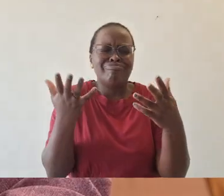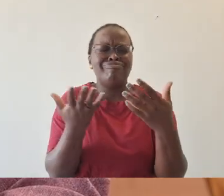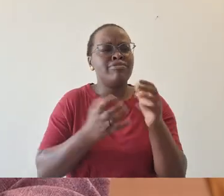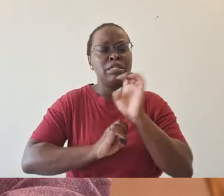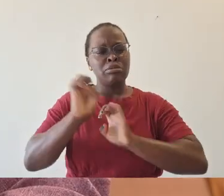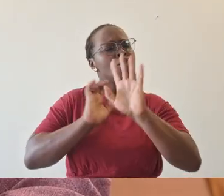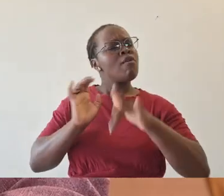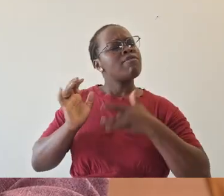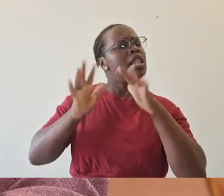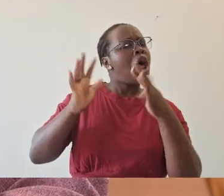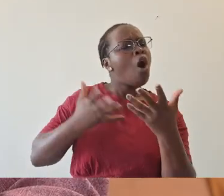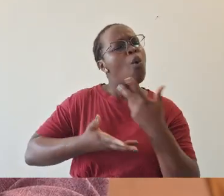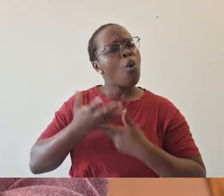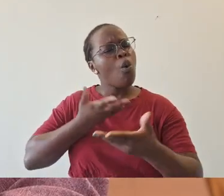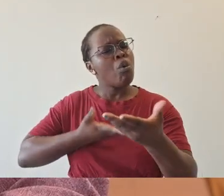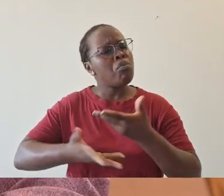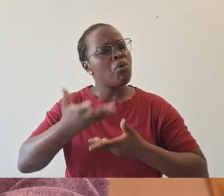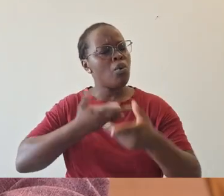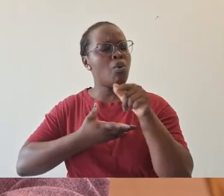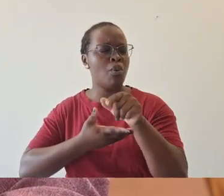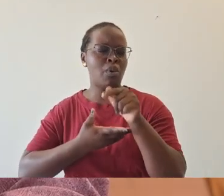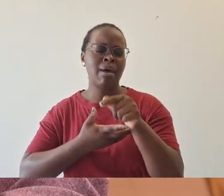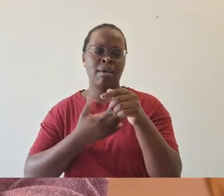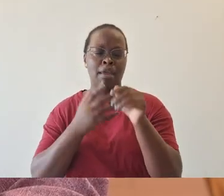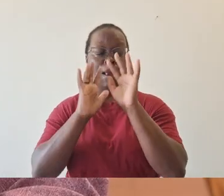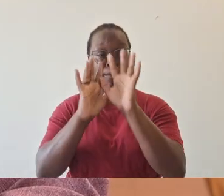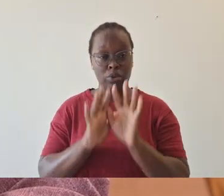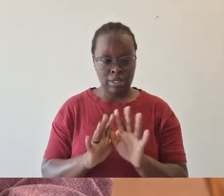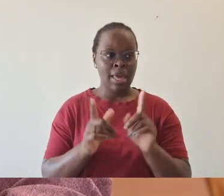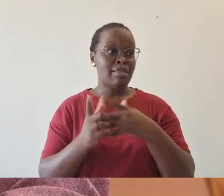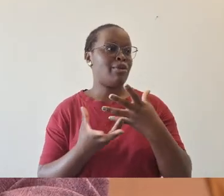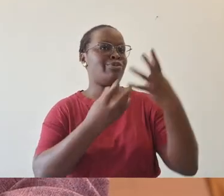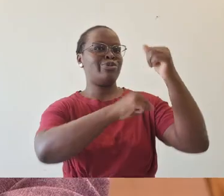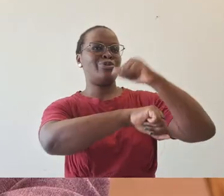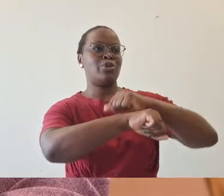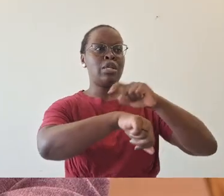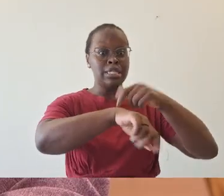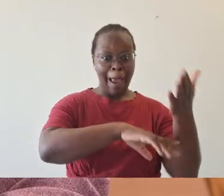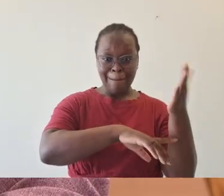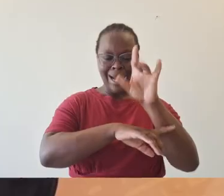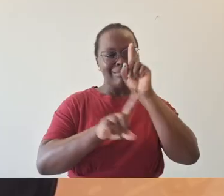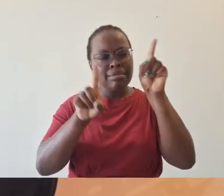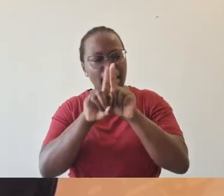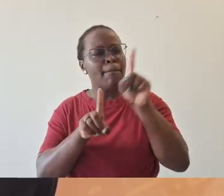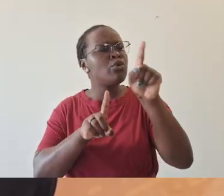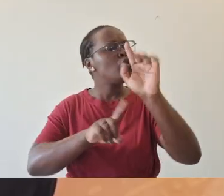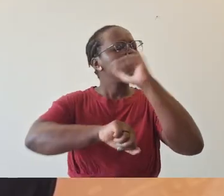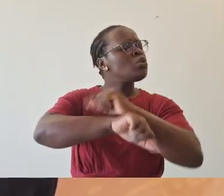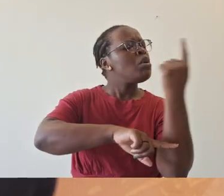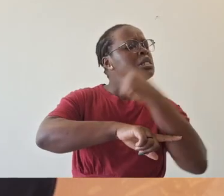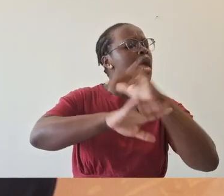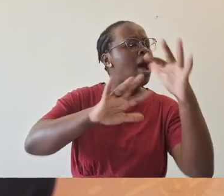priority. And as I said, the intention here was a male caregiver. There was a place for them in that routine. And Nancy, from the